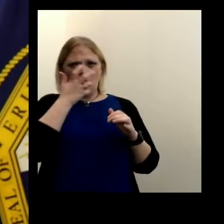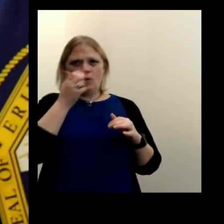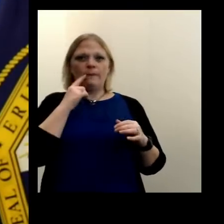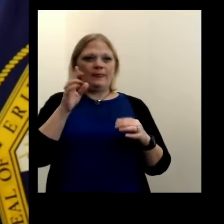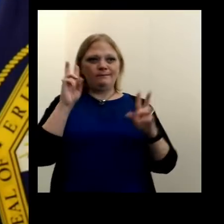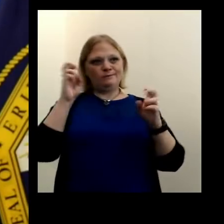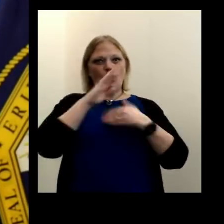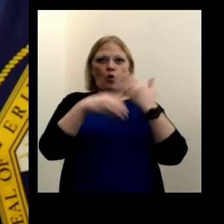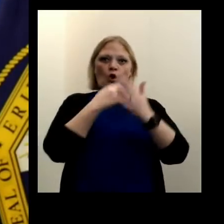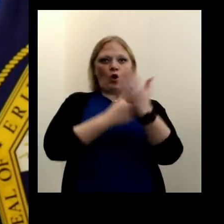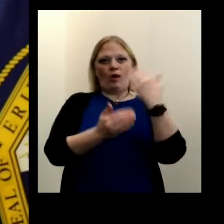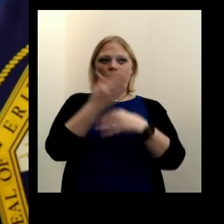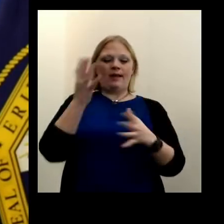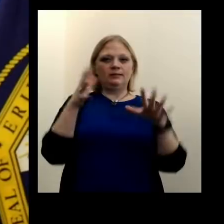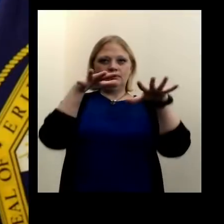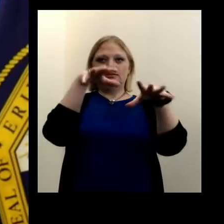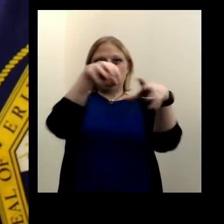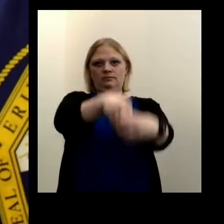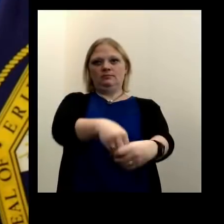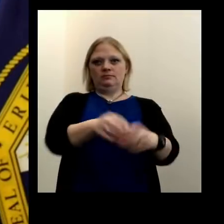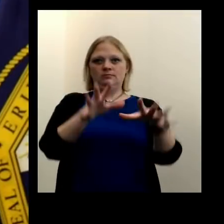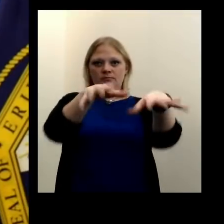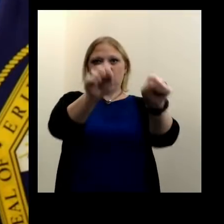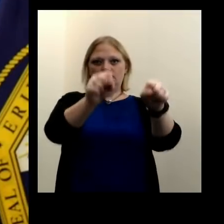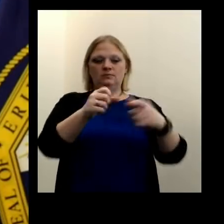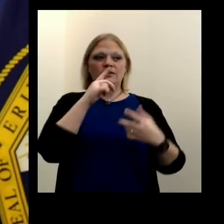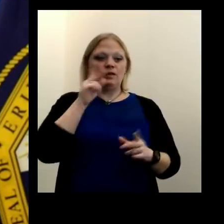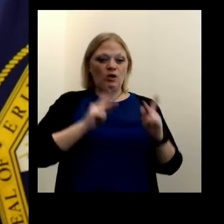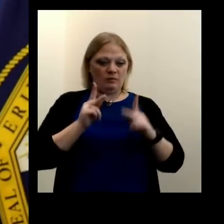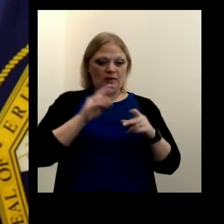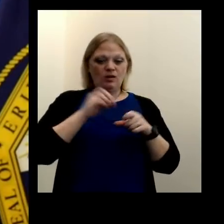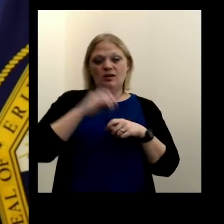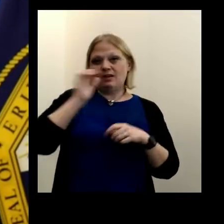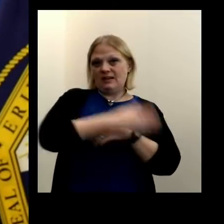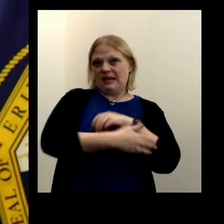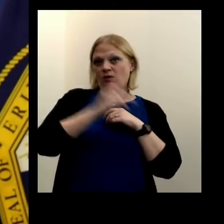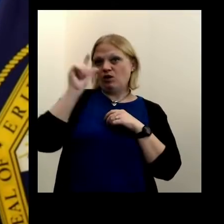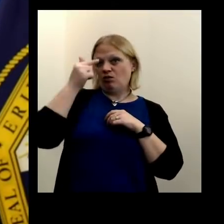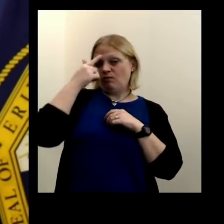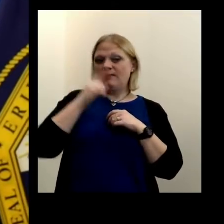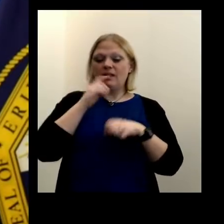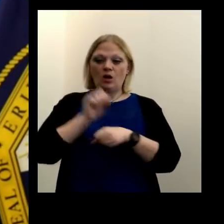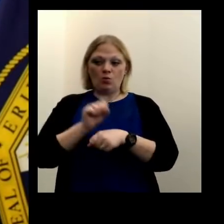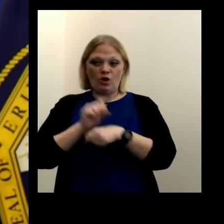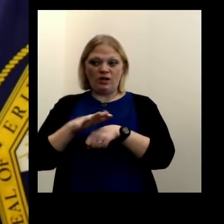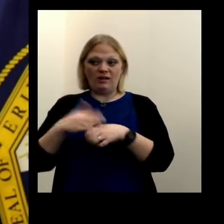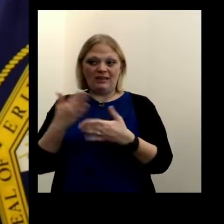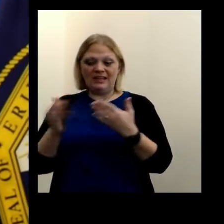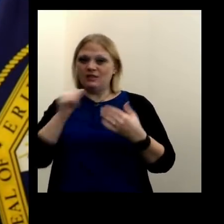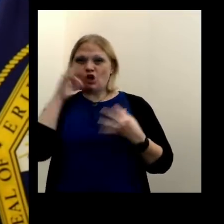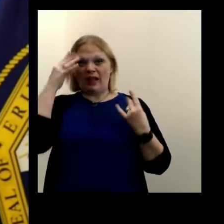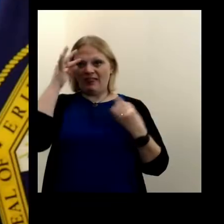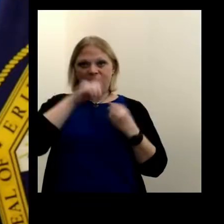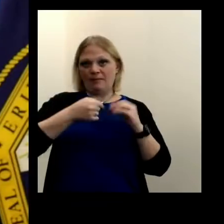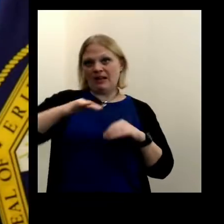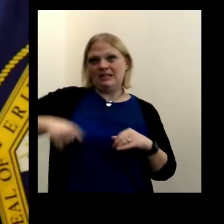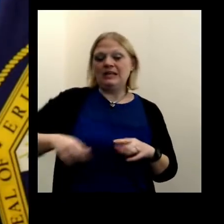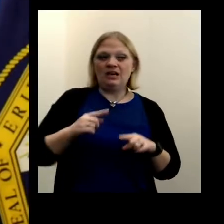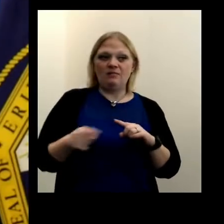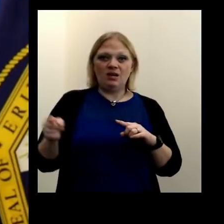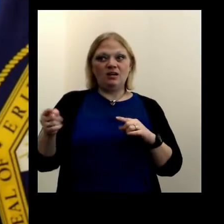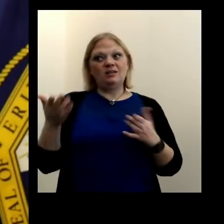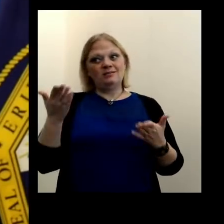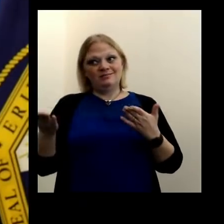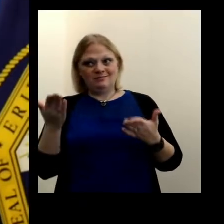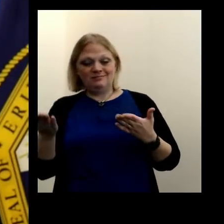on deck approach. There are individuals right now in county government who are working on tasks who probably aren't even thinking about it yet, but they're in all likelihood